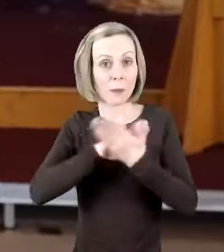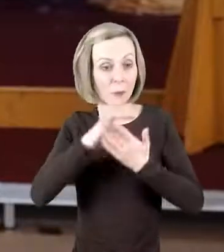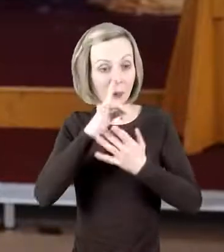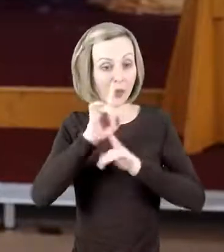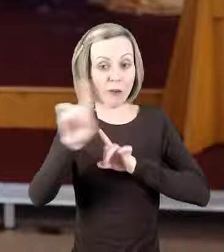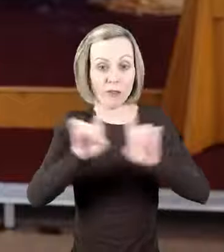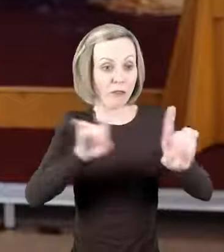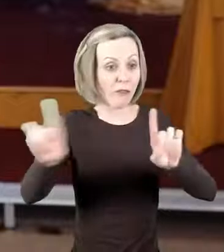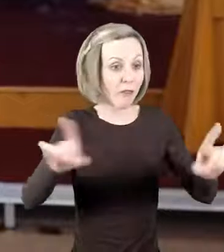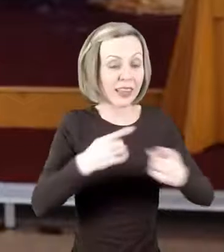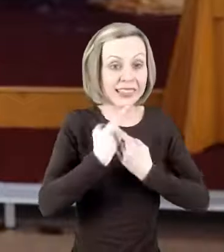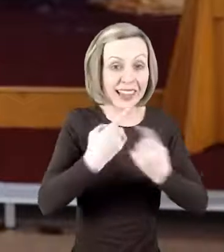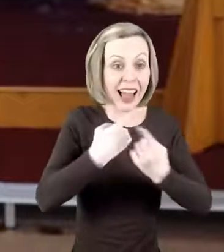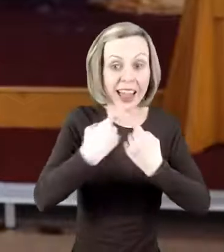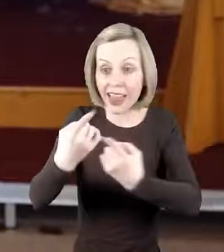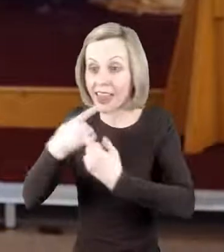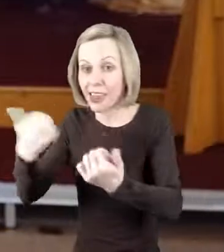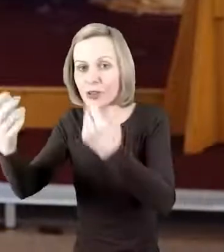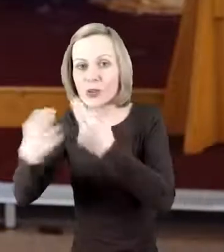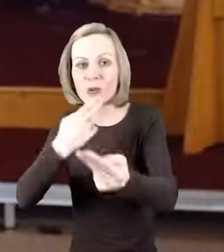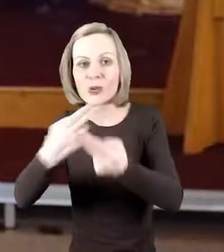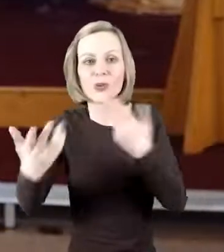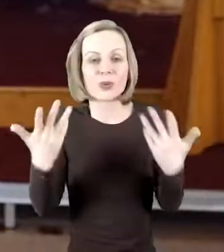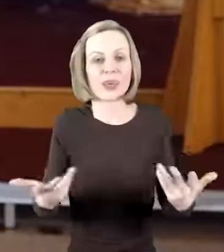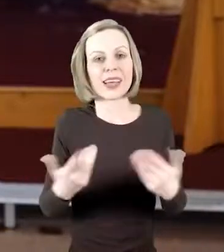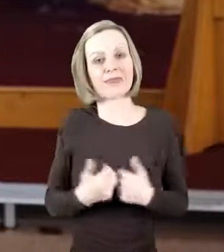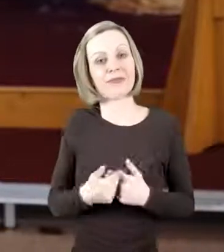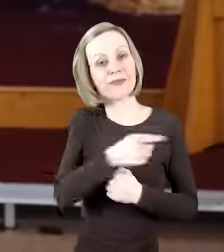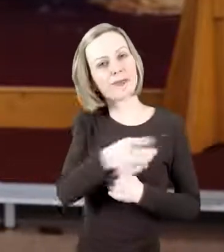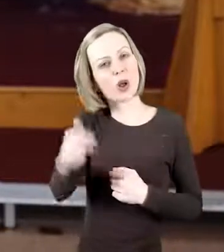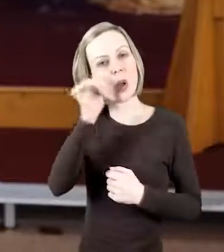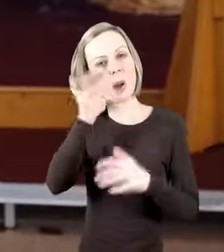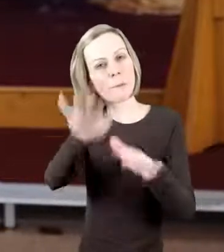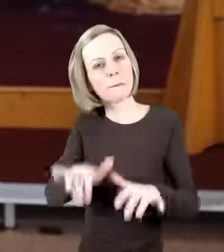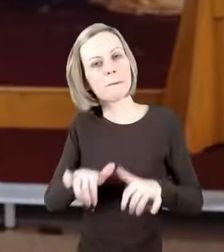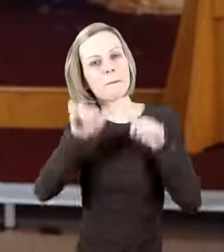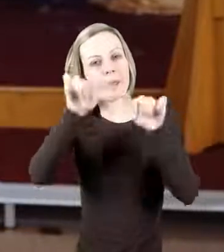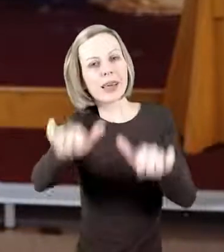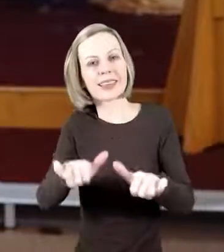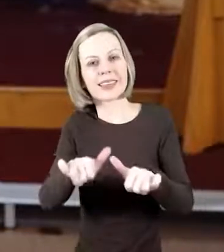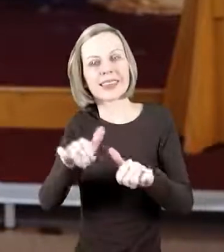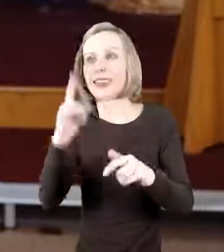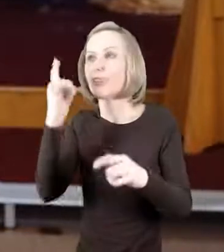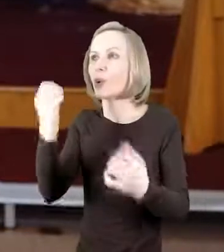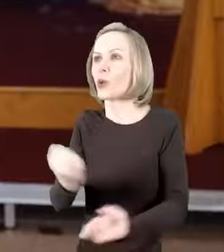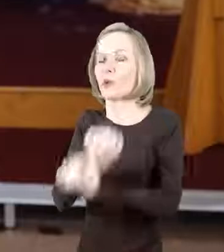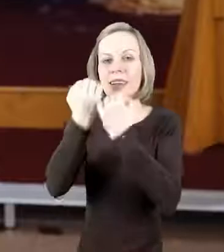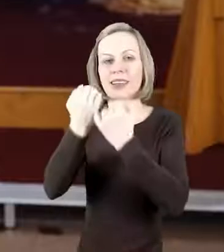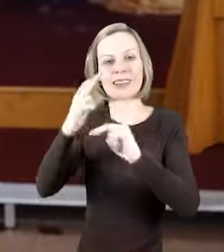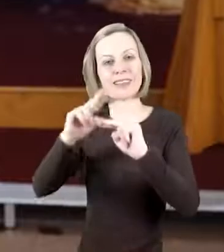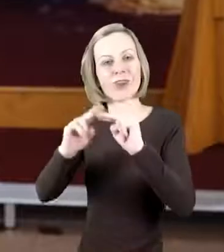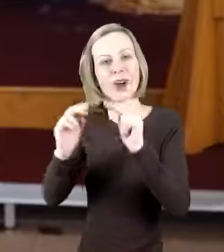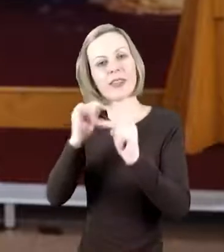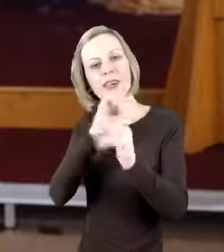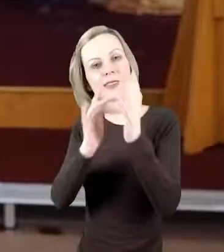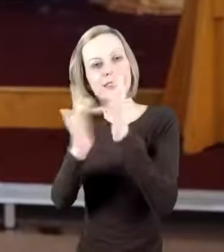this good news to others today. And may you know the blessing of God Almighty, the Father, the Son, and